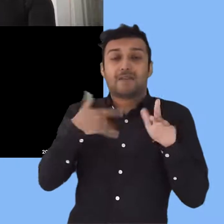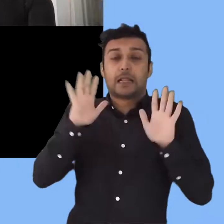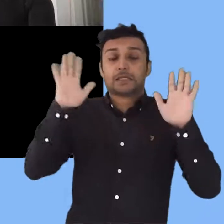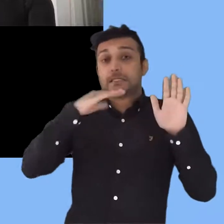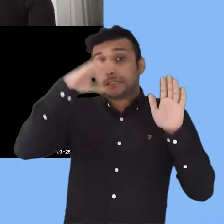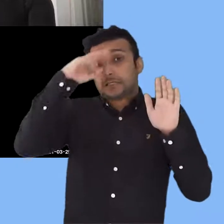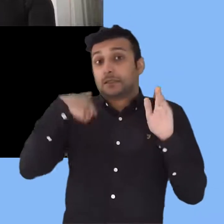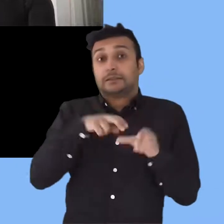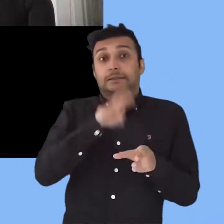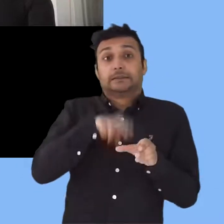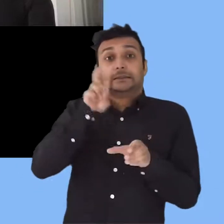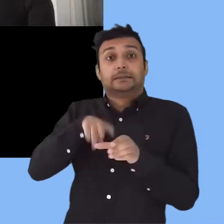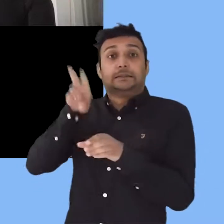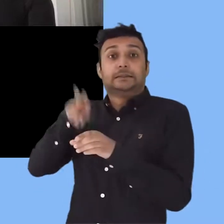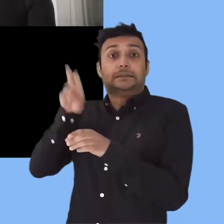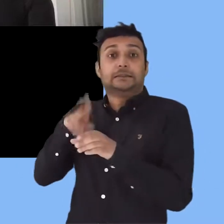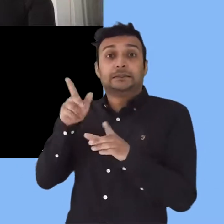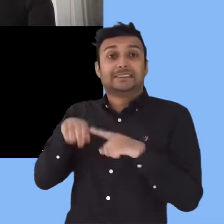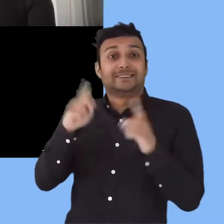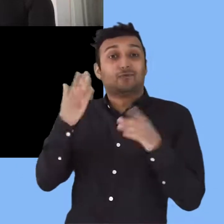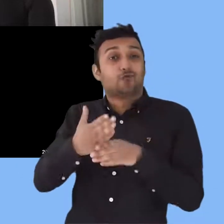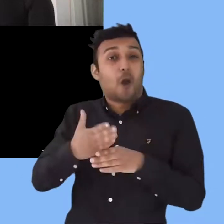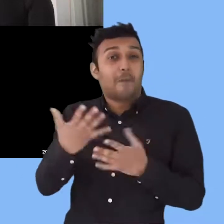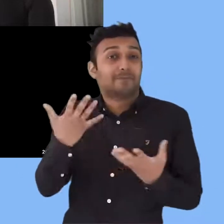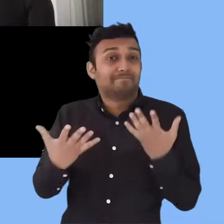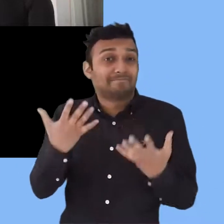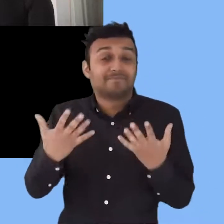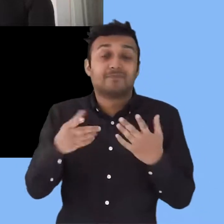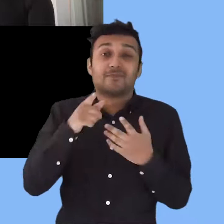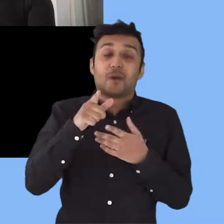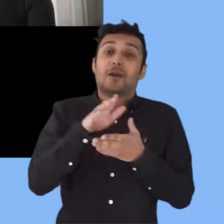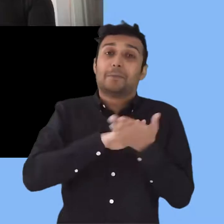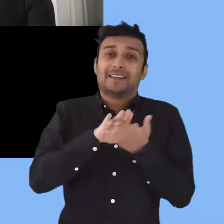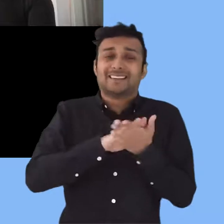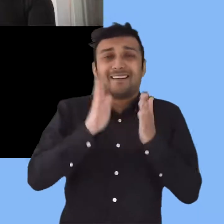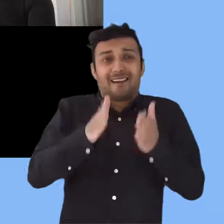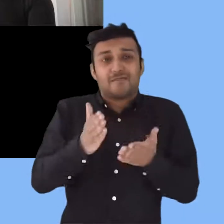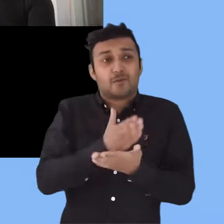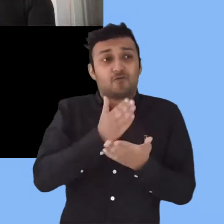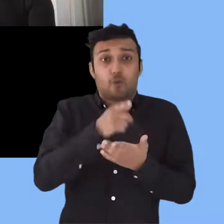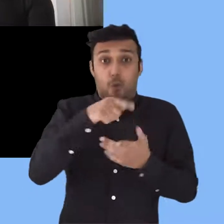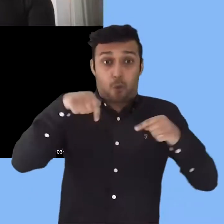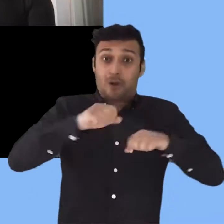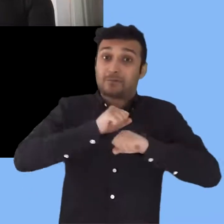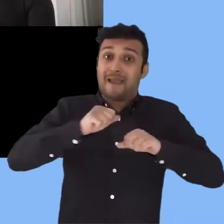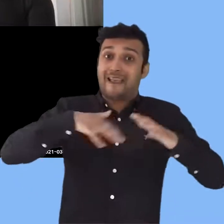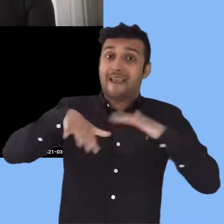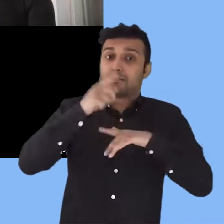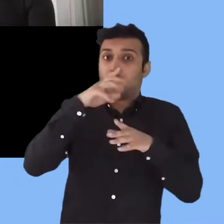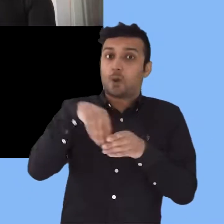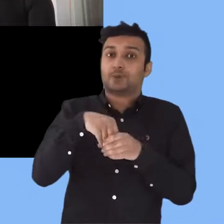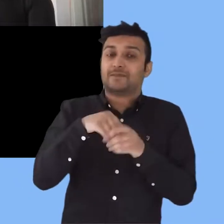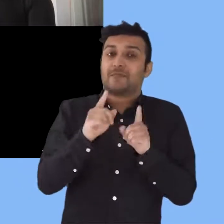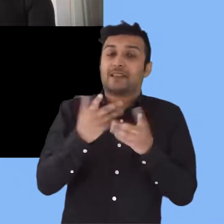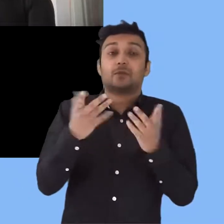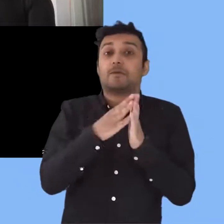that we need to be having those conversations, and settings should be ensuring that their spaces are as inclusive as possible. So when practitioners come